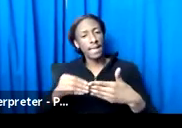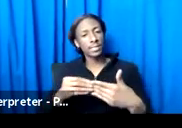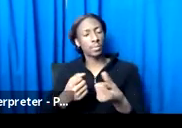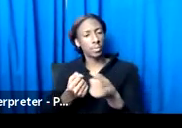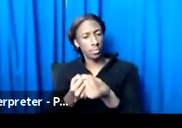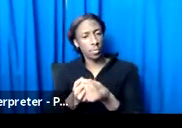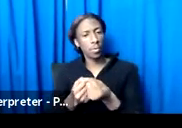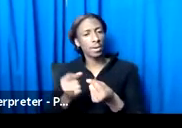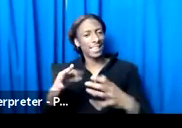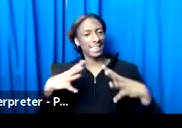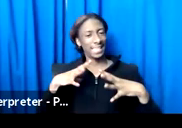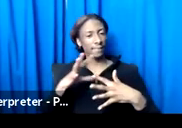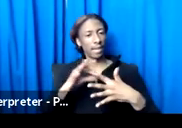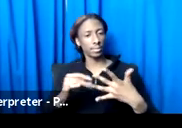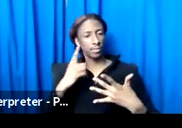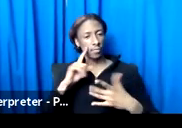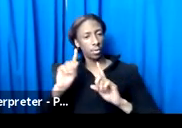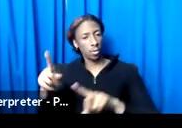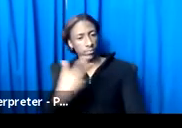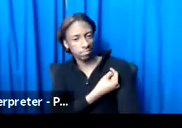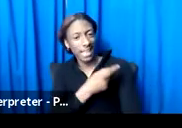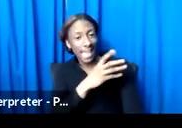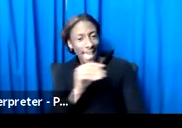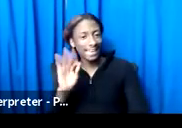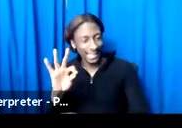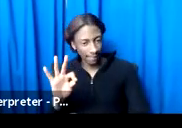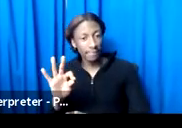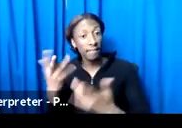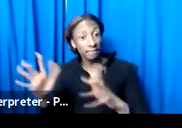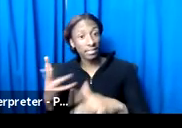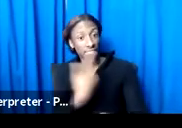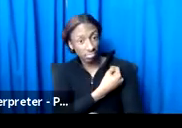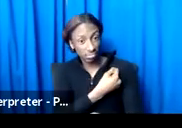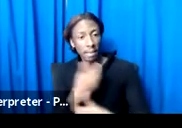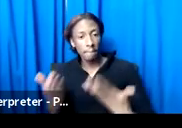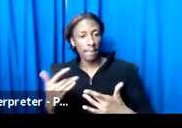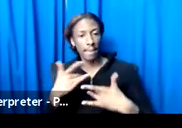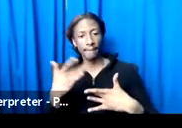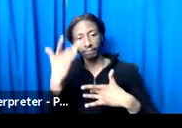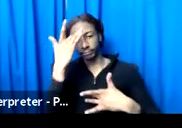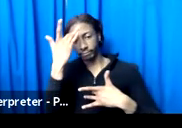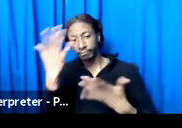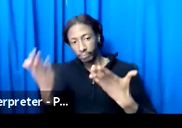vaccinated and to those who may experience side effects after vaccination. Next slide.